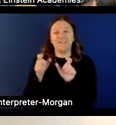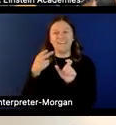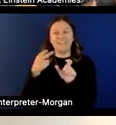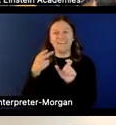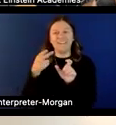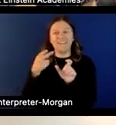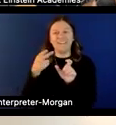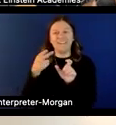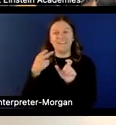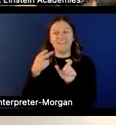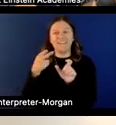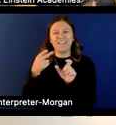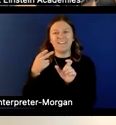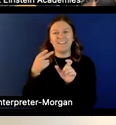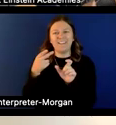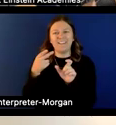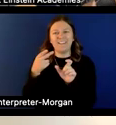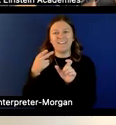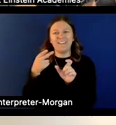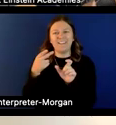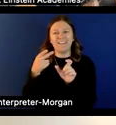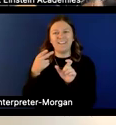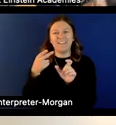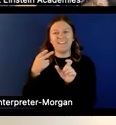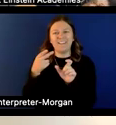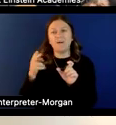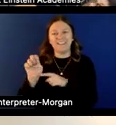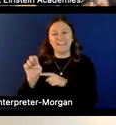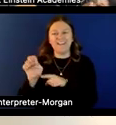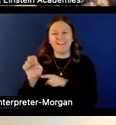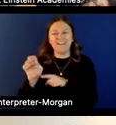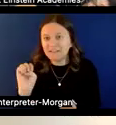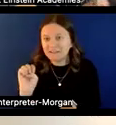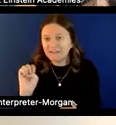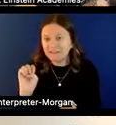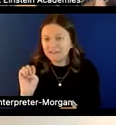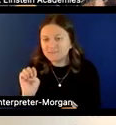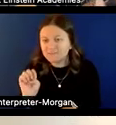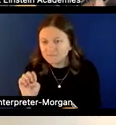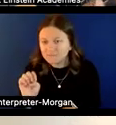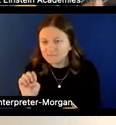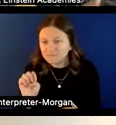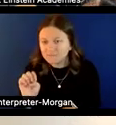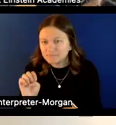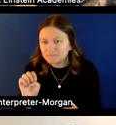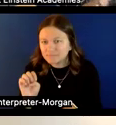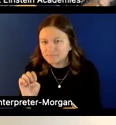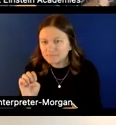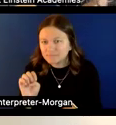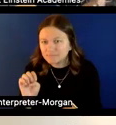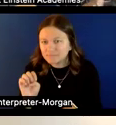is longer, and because I had my the E hen, it's still there. Eat. The same happens